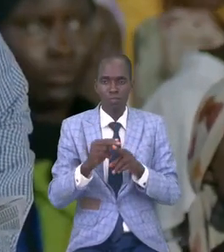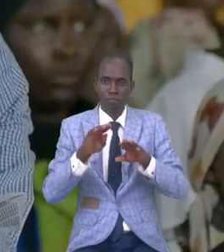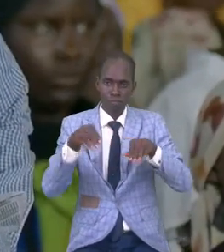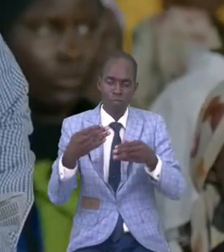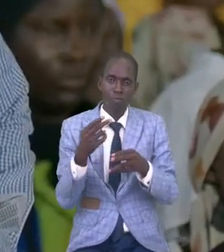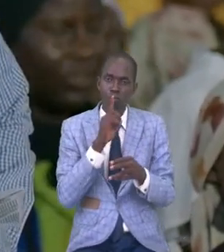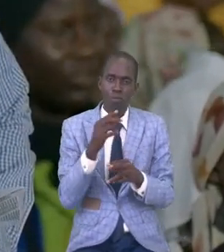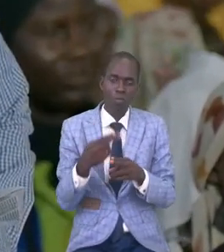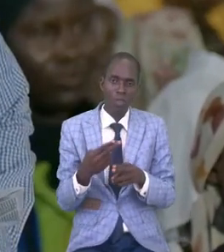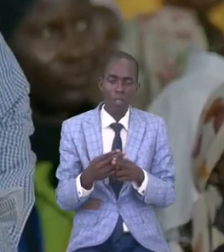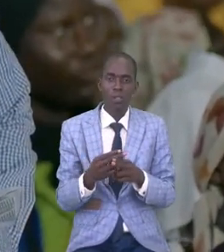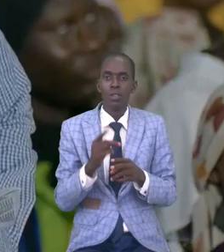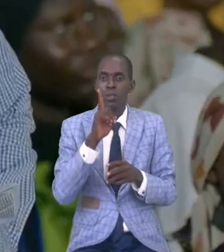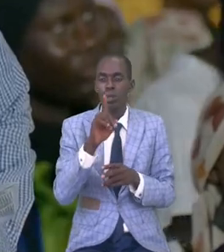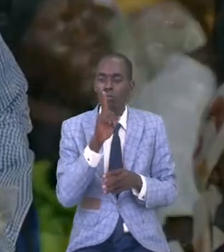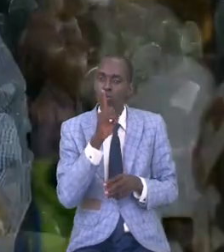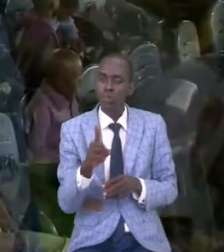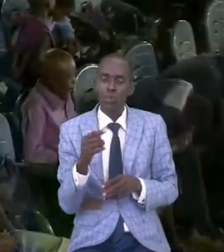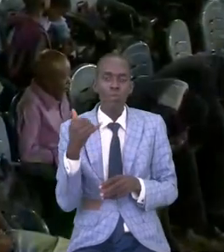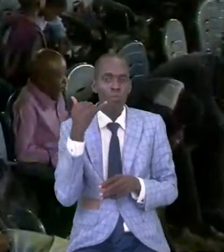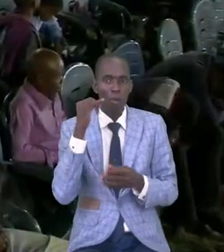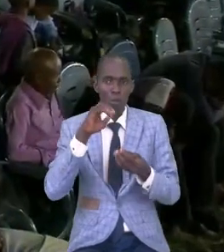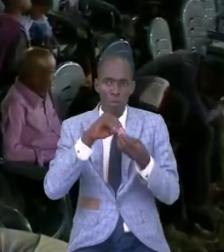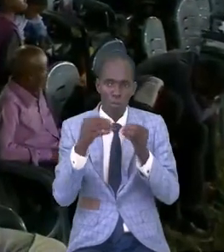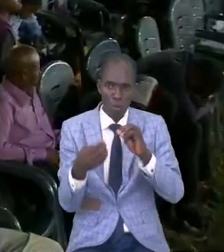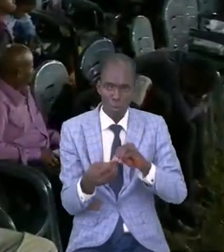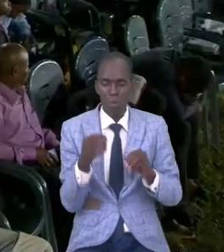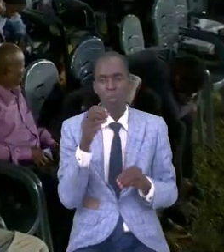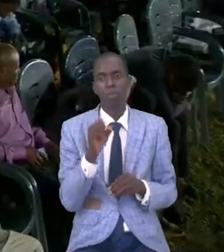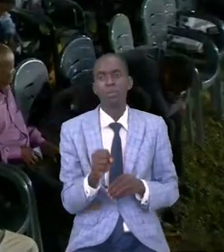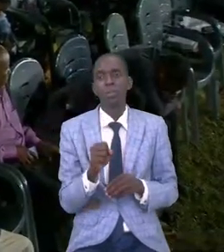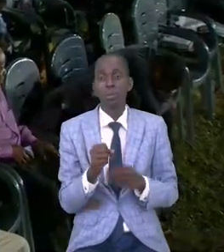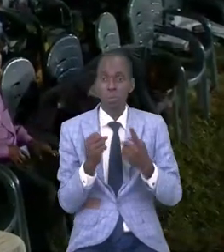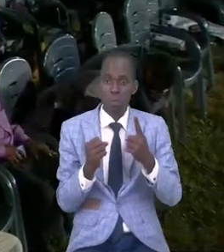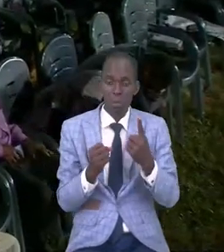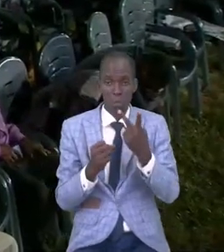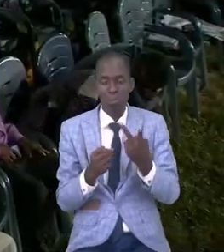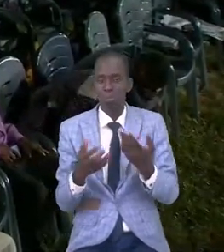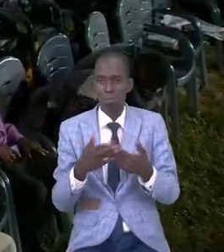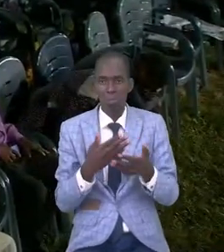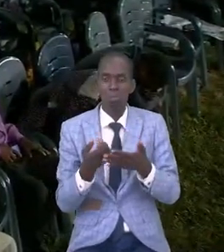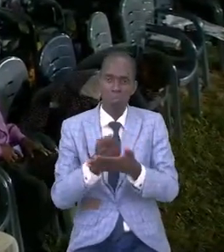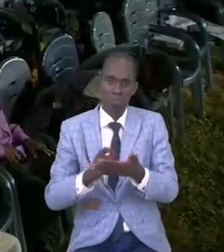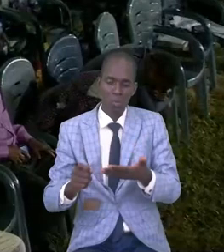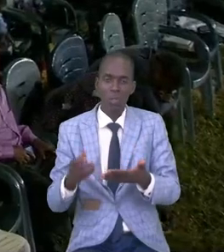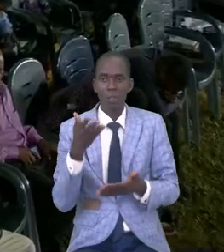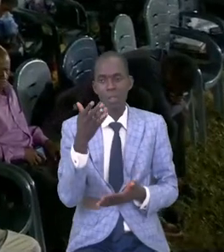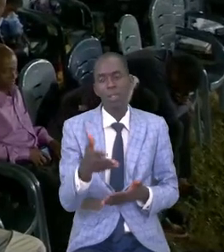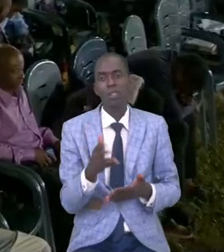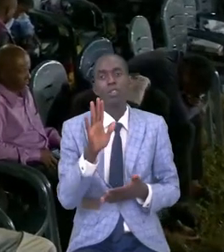The program hasn't ended. We still have miracle time. The